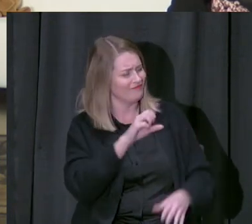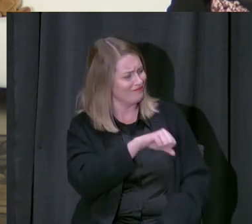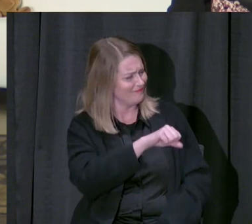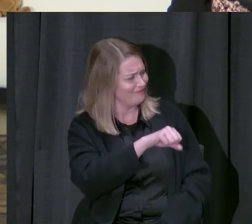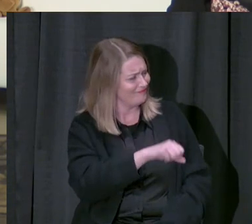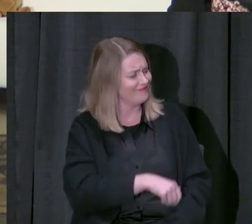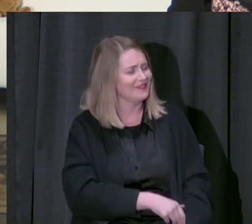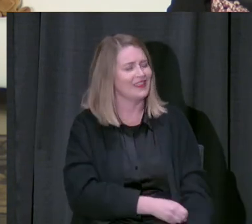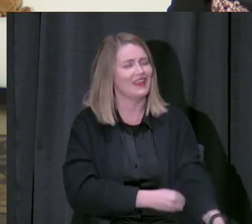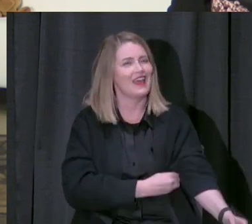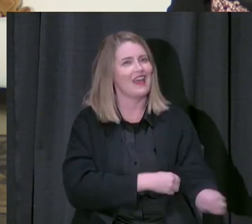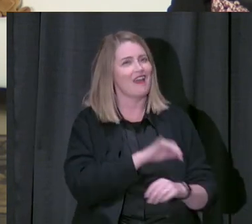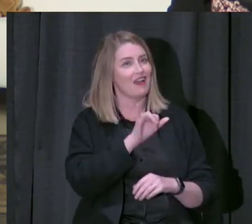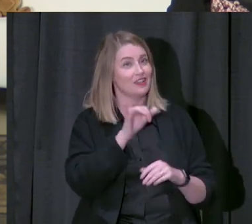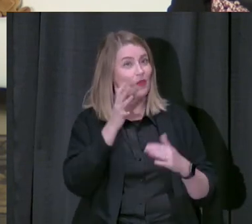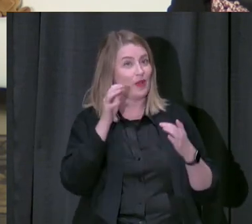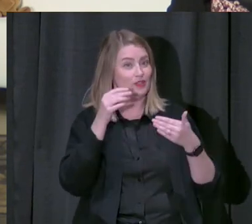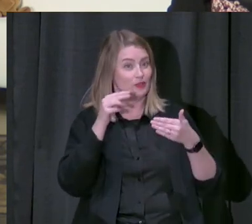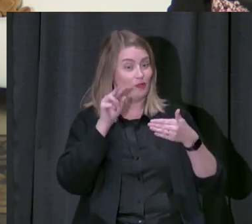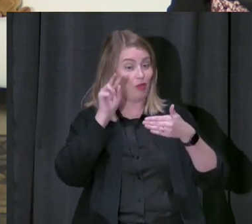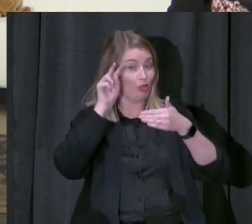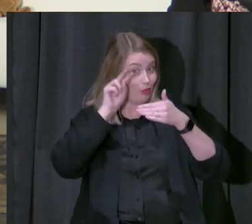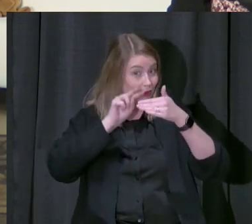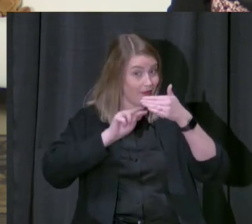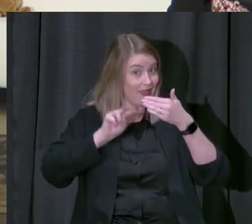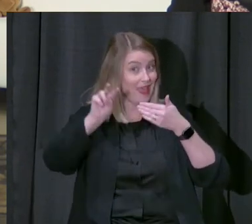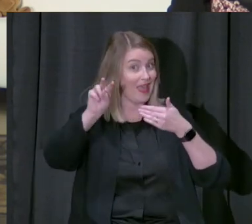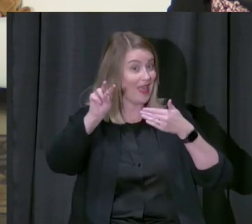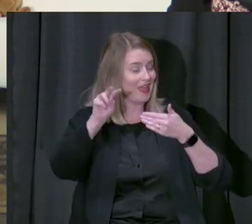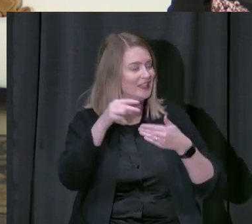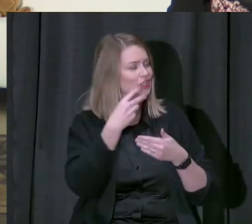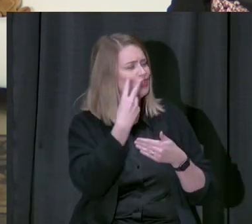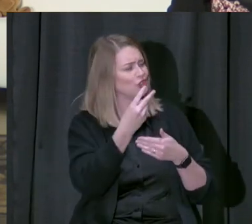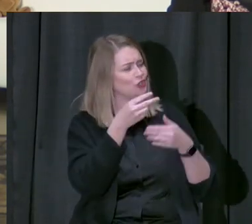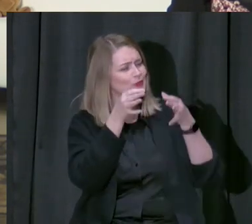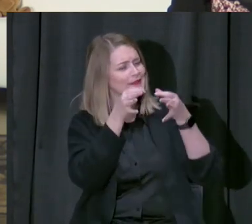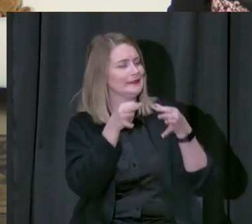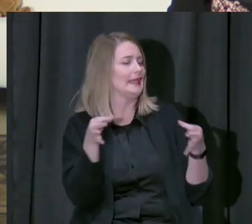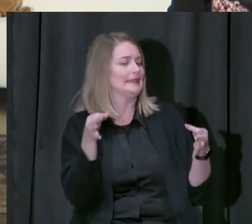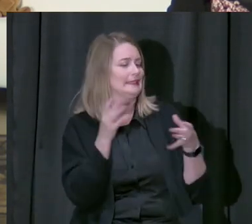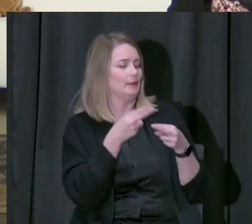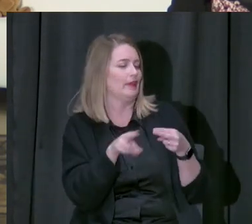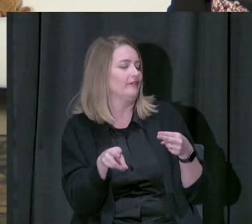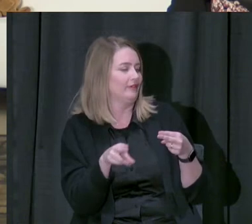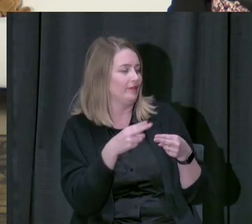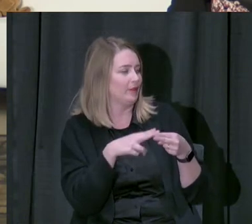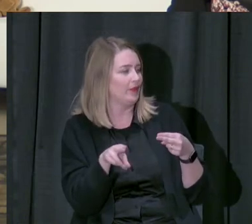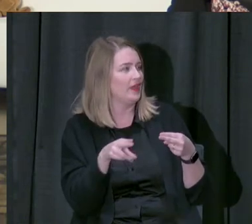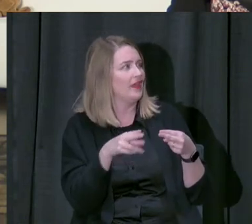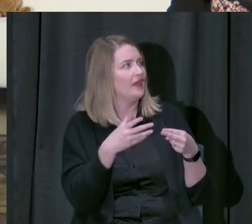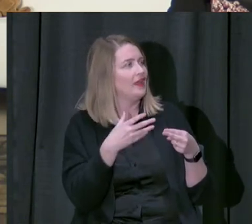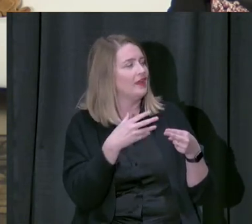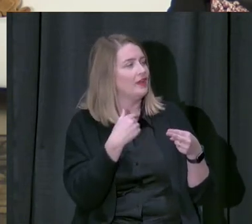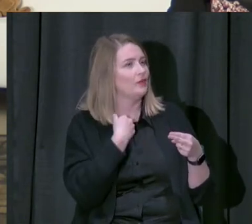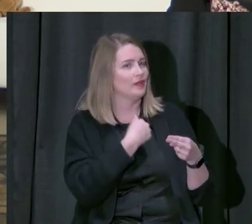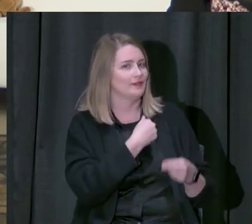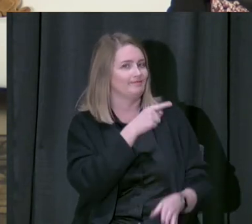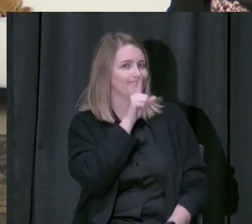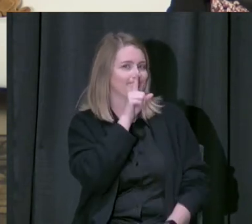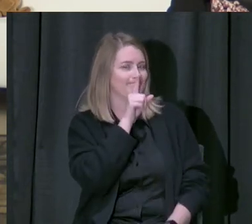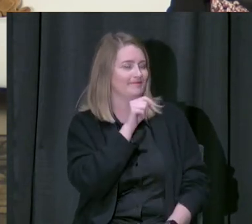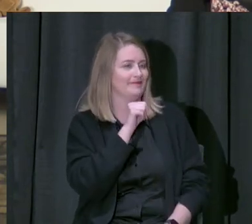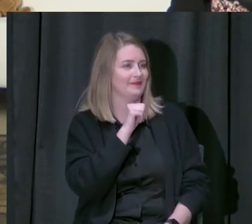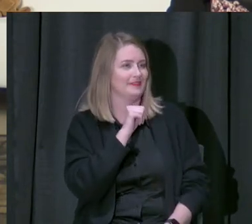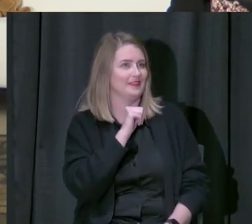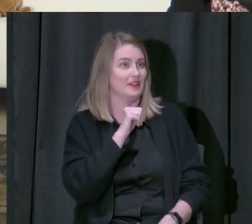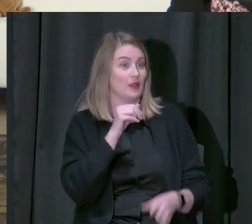to look a little bit ahead in a couple of sentences, you know, very briefly. We don't talk about